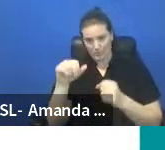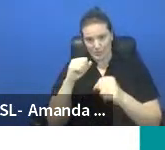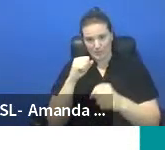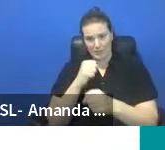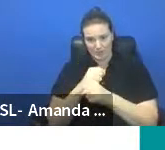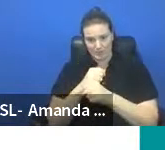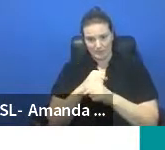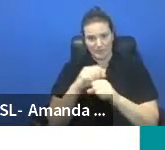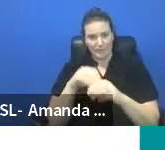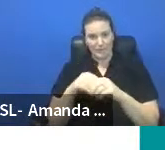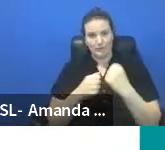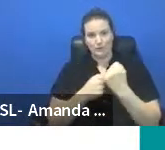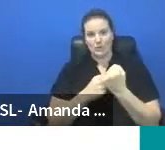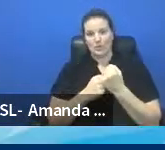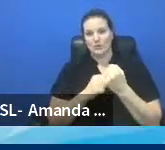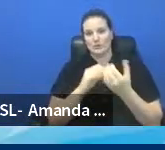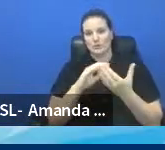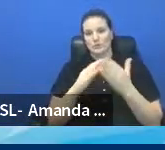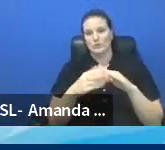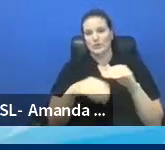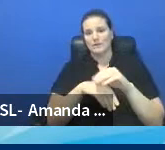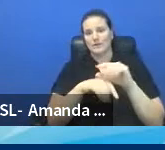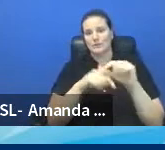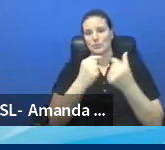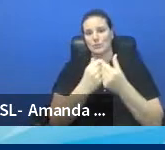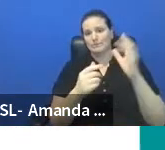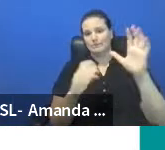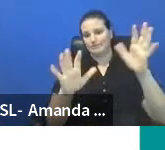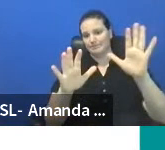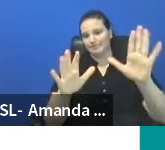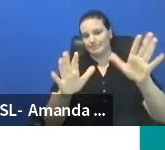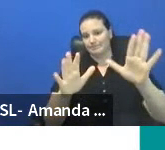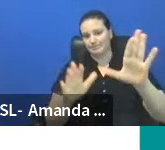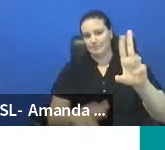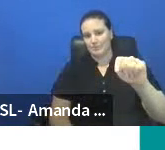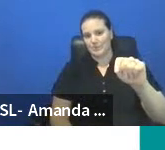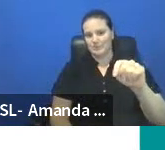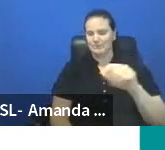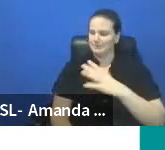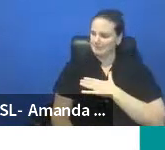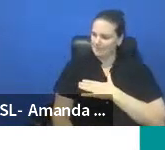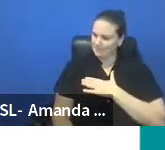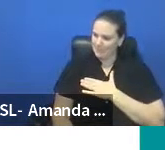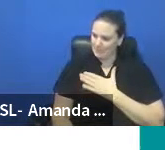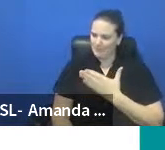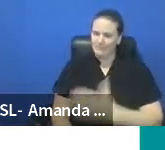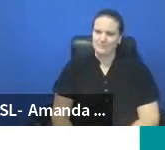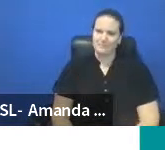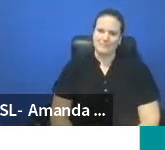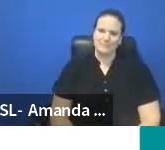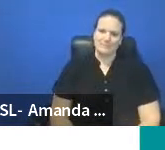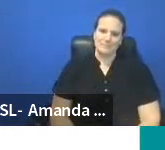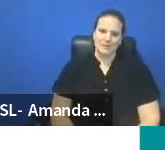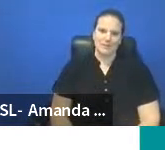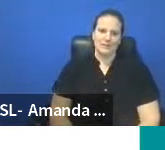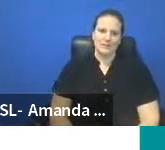has supported the Community Advisory Group. So thank you, Brent. With that,